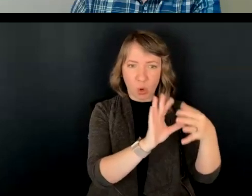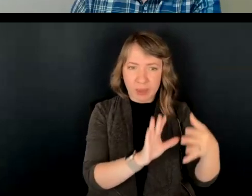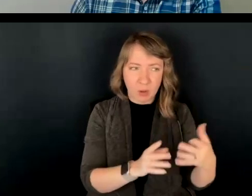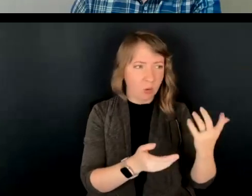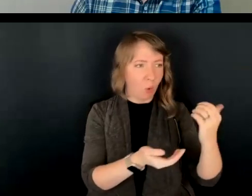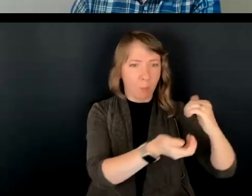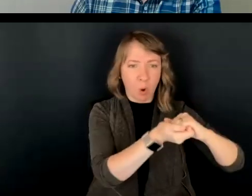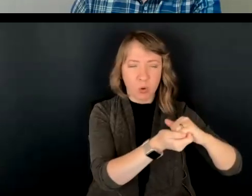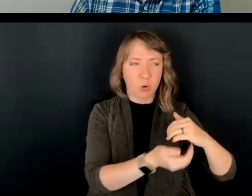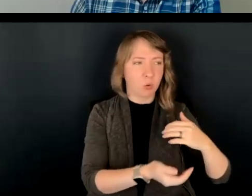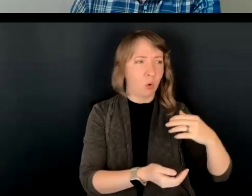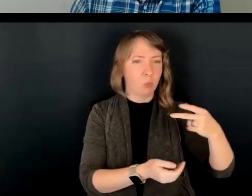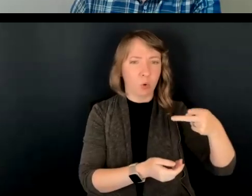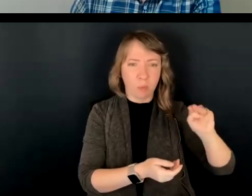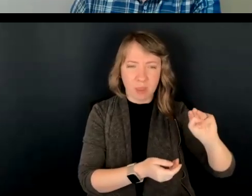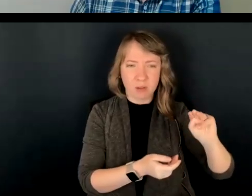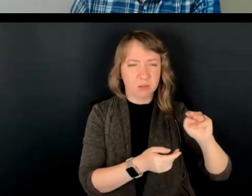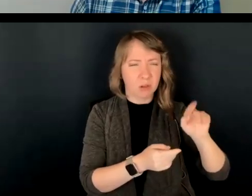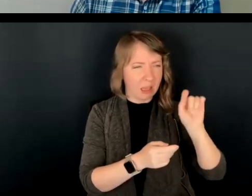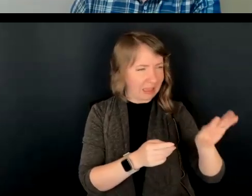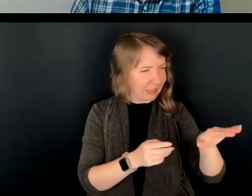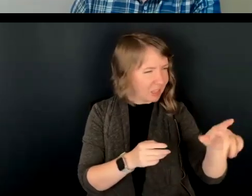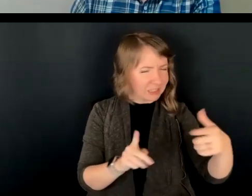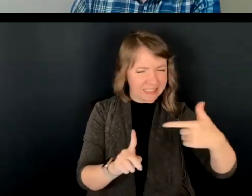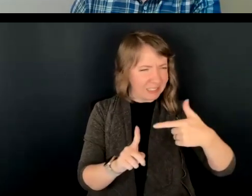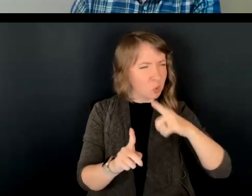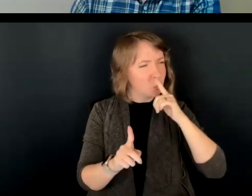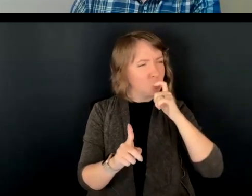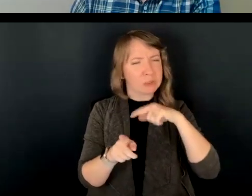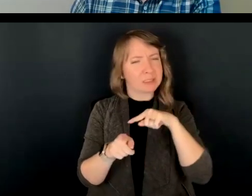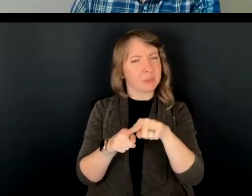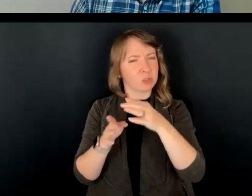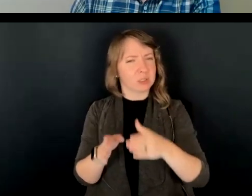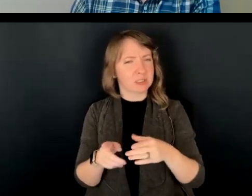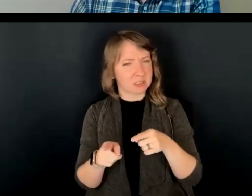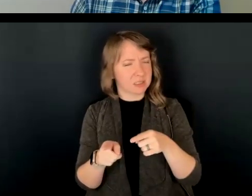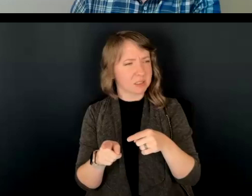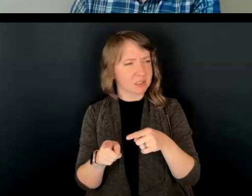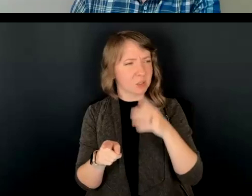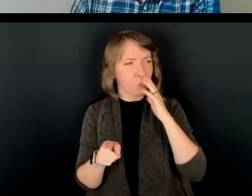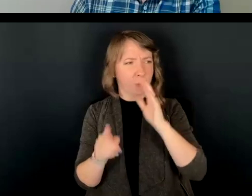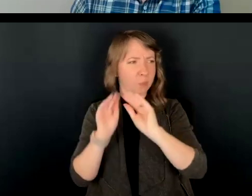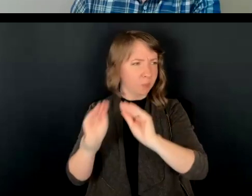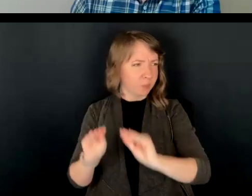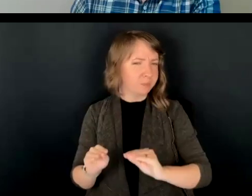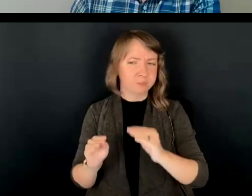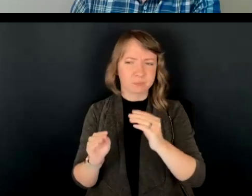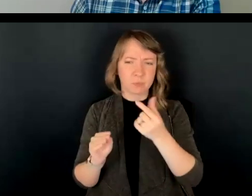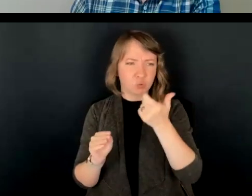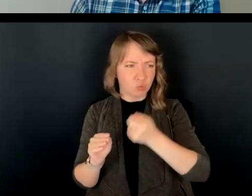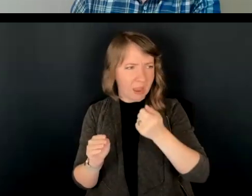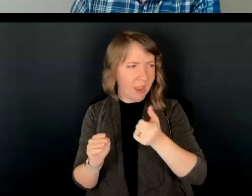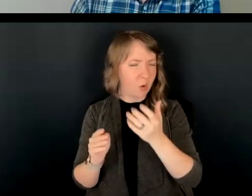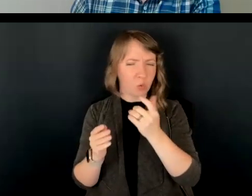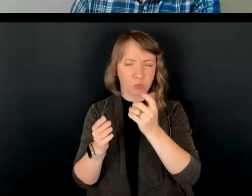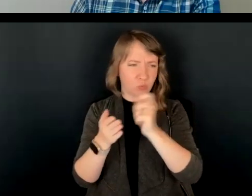program manager, who is the person who's going to be putting together the agreement or the grant. Can we have